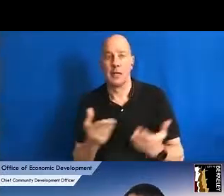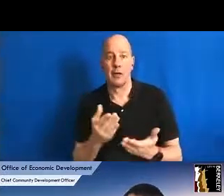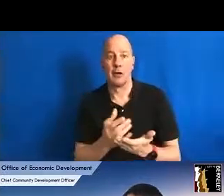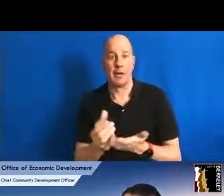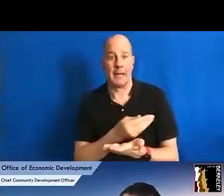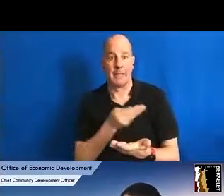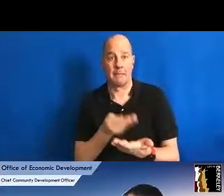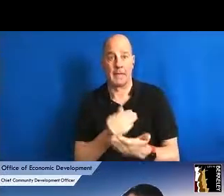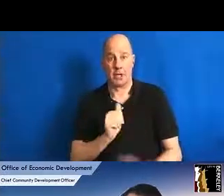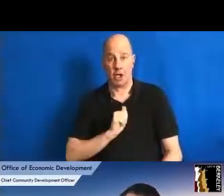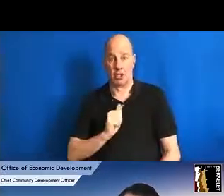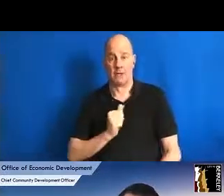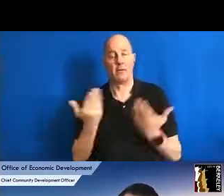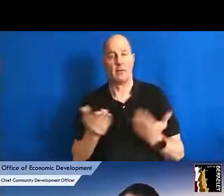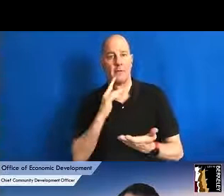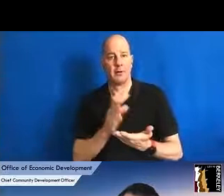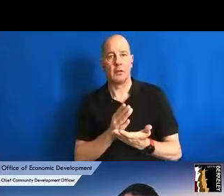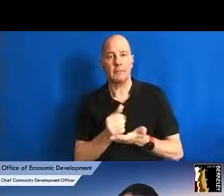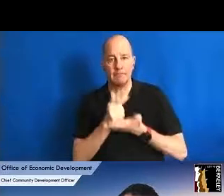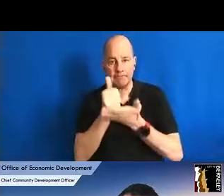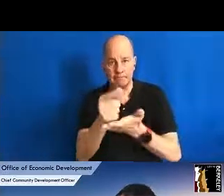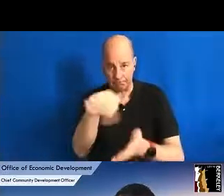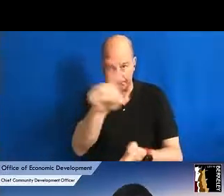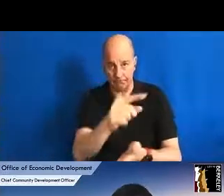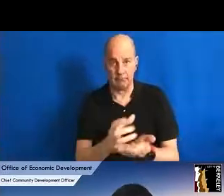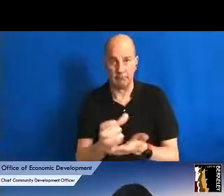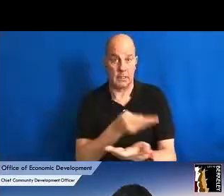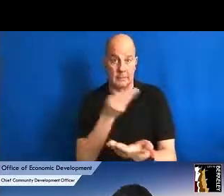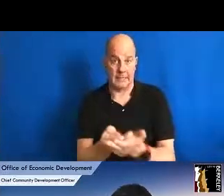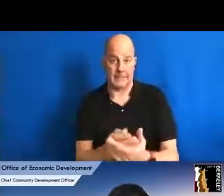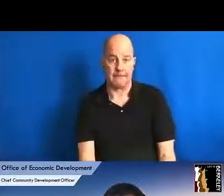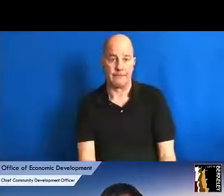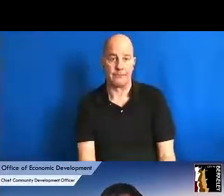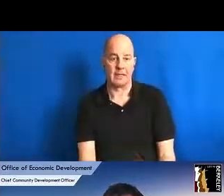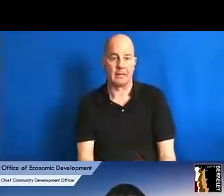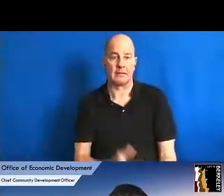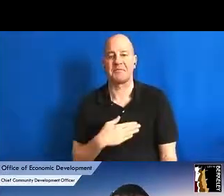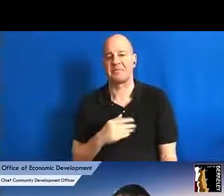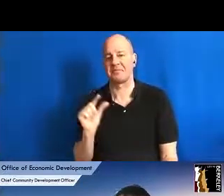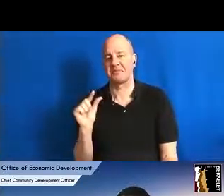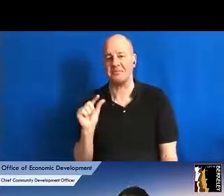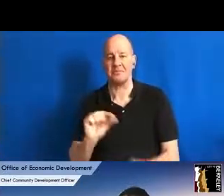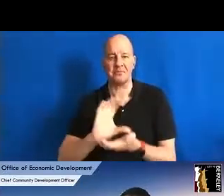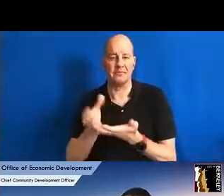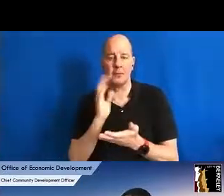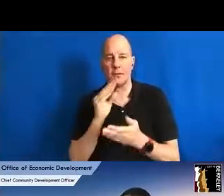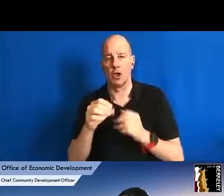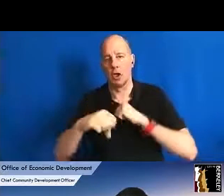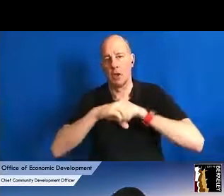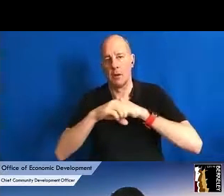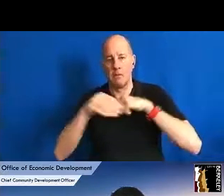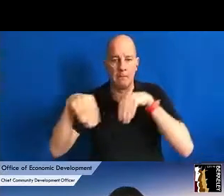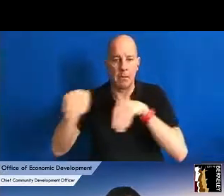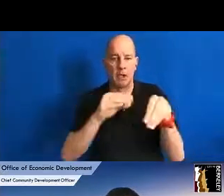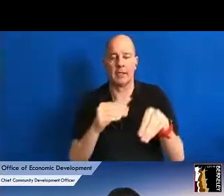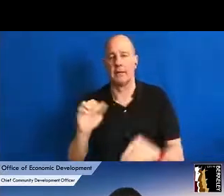make others money by recirculating the loan funds. And so we have a small amount that we can use for marketing and administrative expenses,